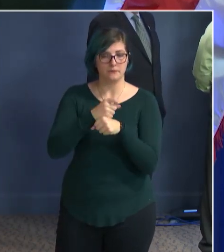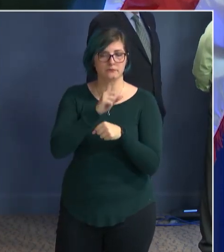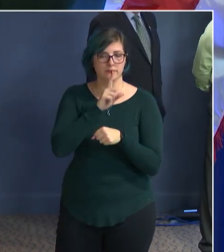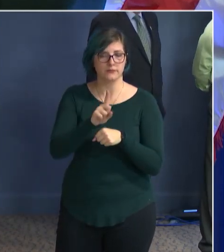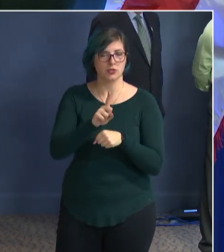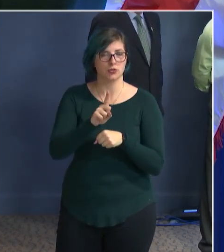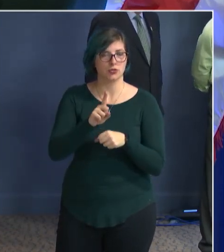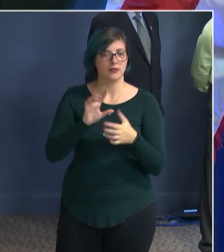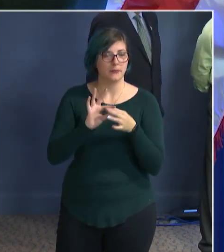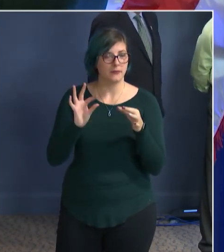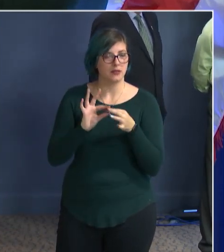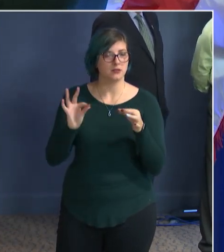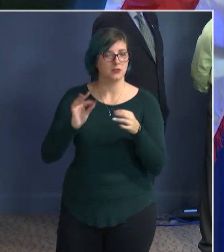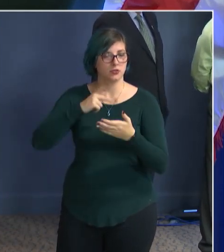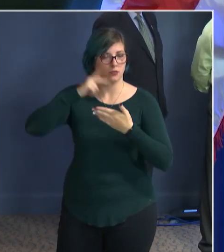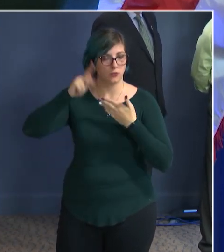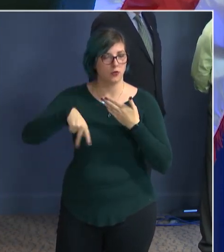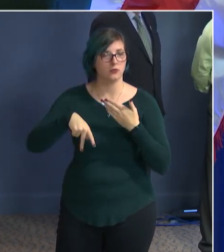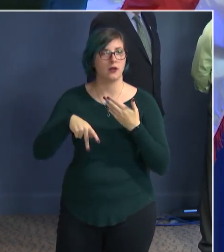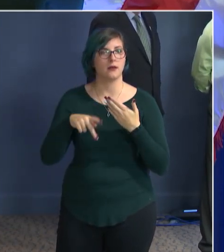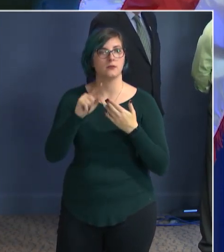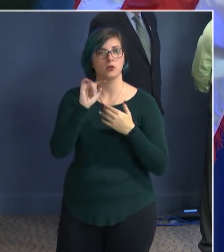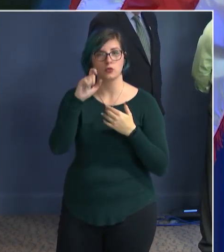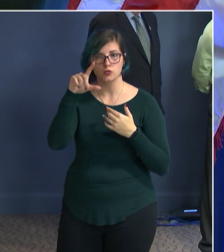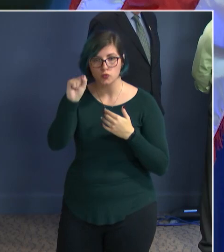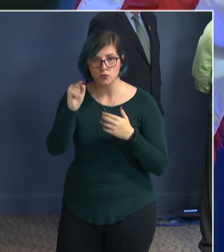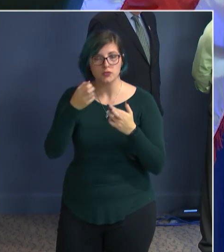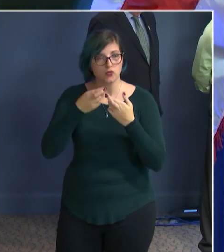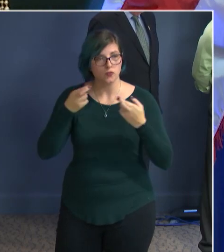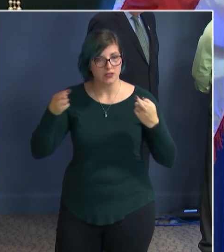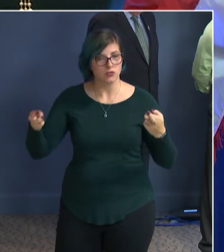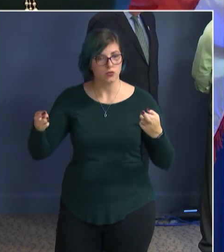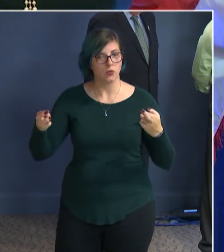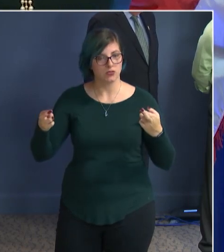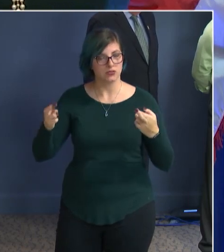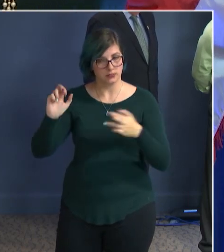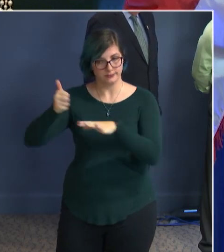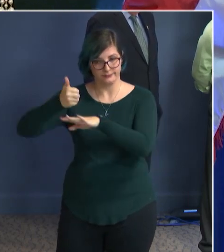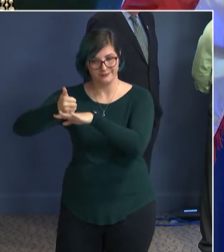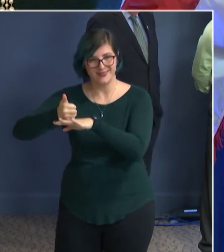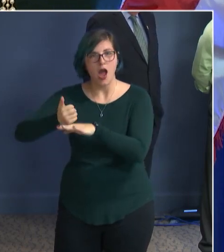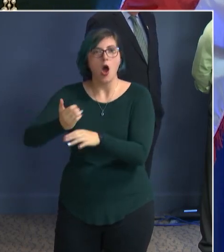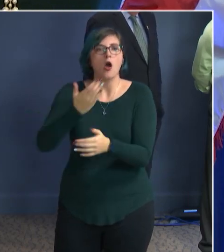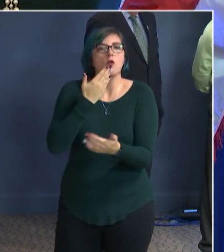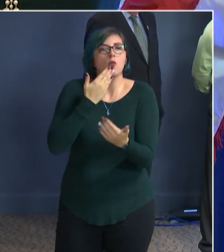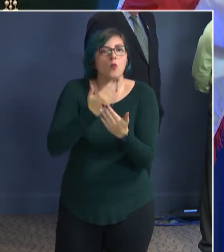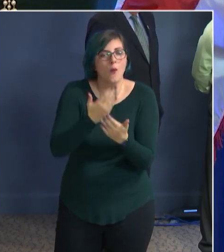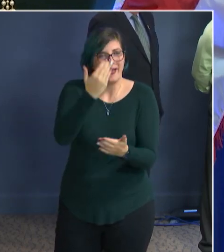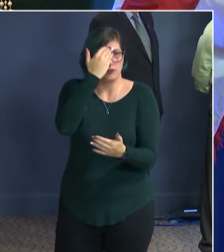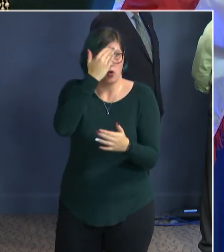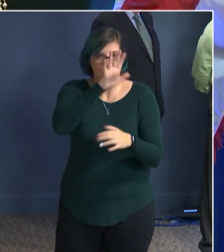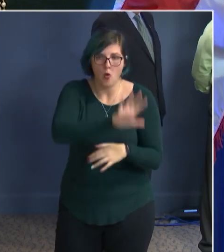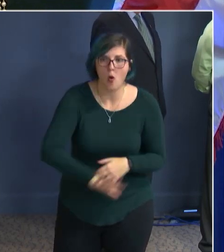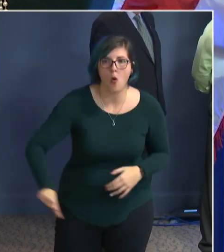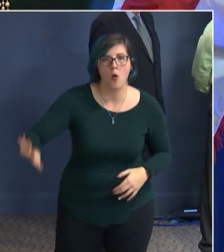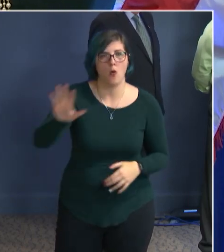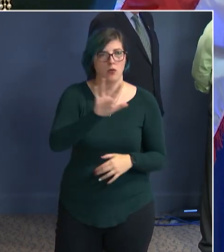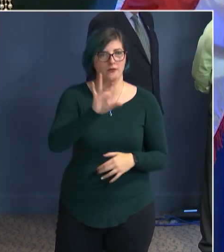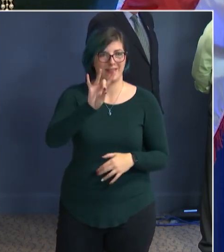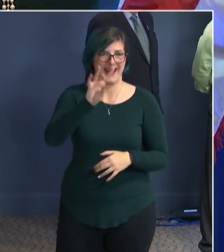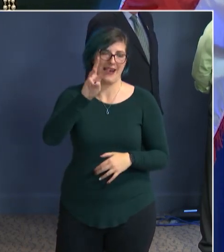the tools and resources that the mayor has put in place are well known across 8 wards. So that I do